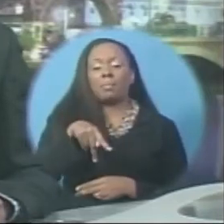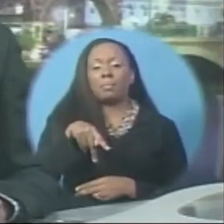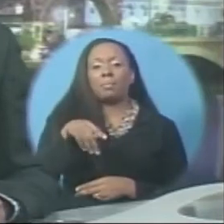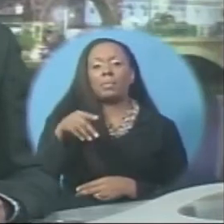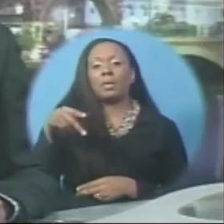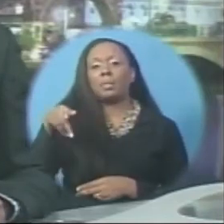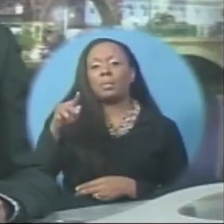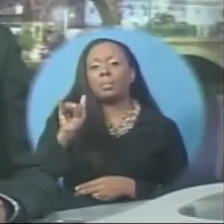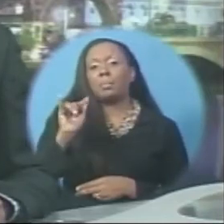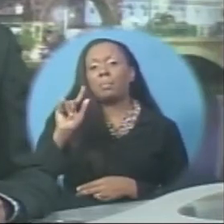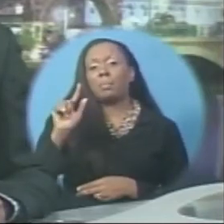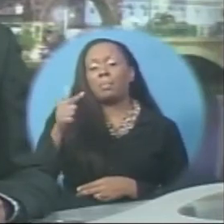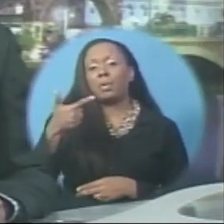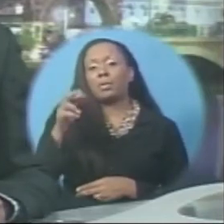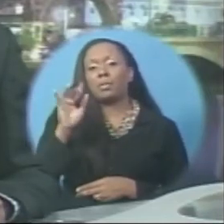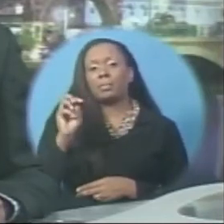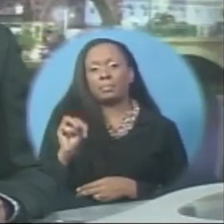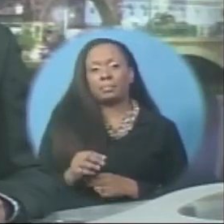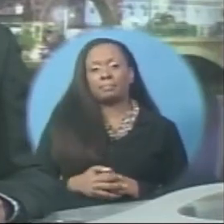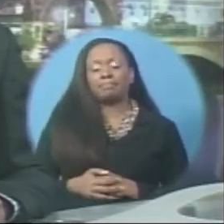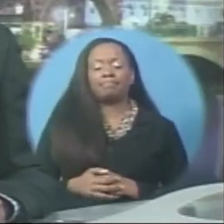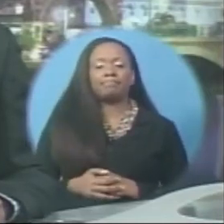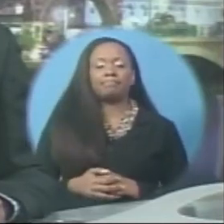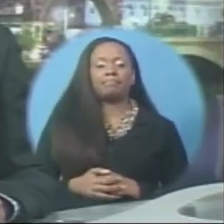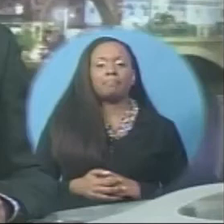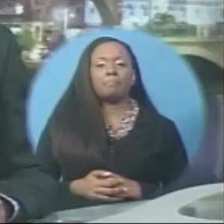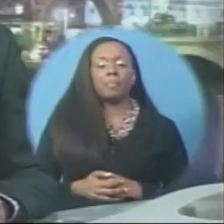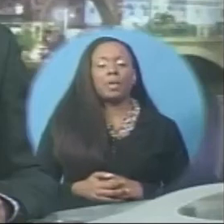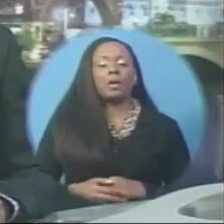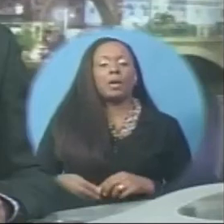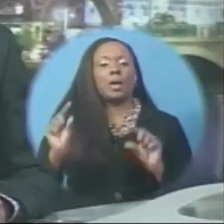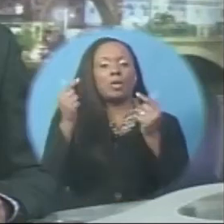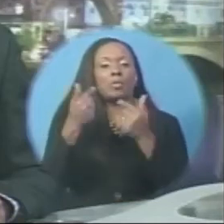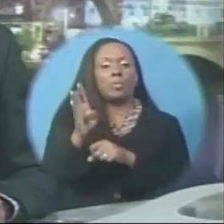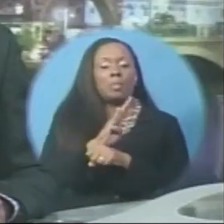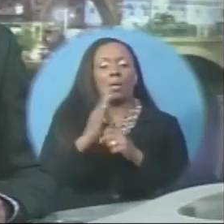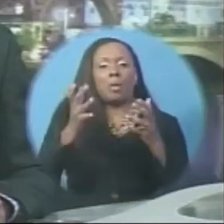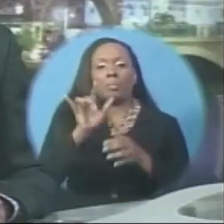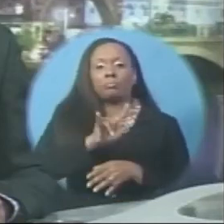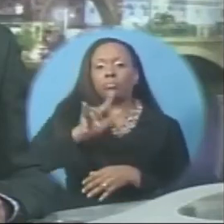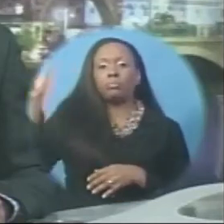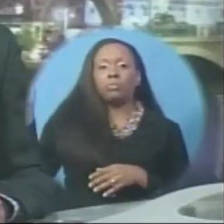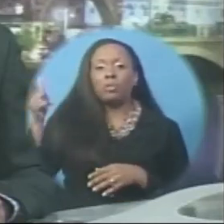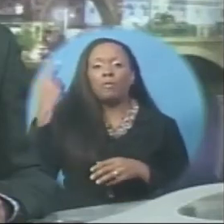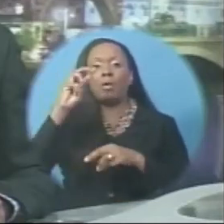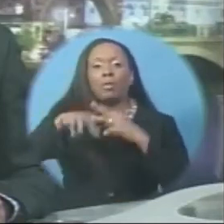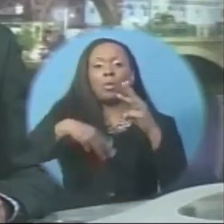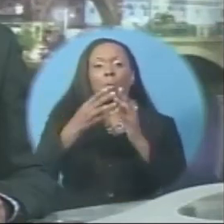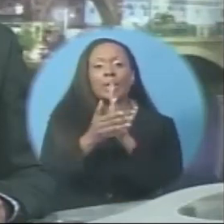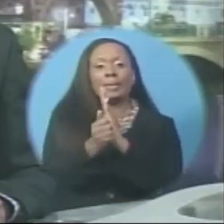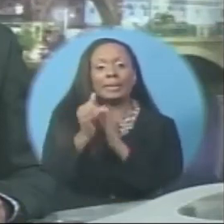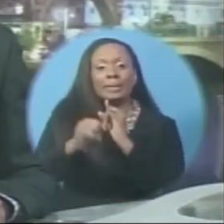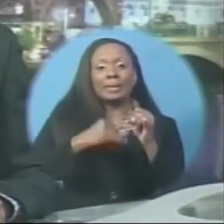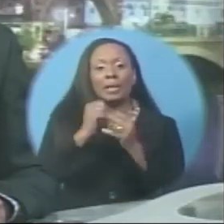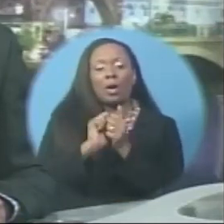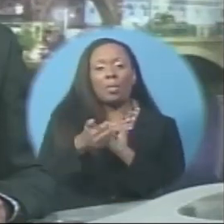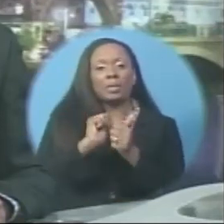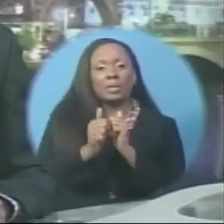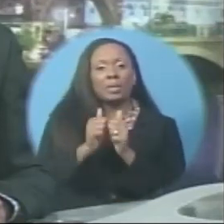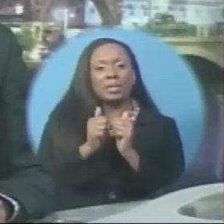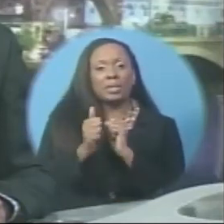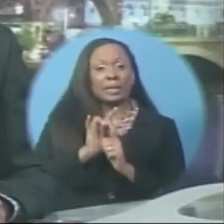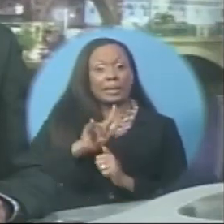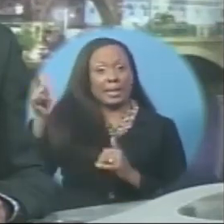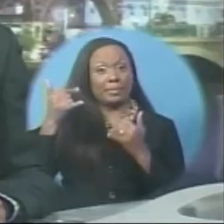of young Barbadians with hopes of securing Barbados' first medal at the World Skills International Competition left the island this evening.